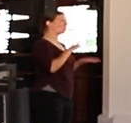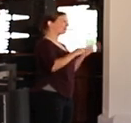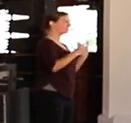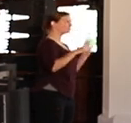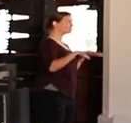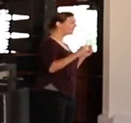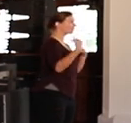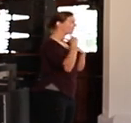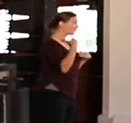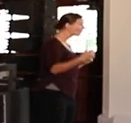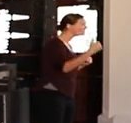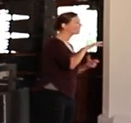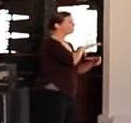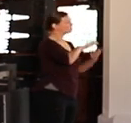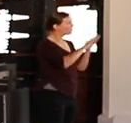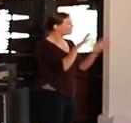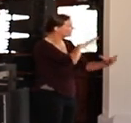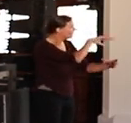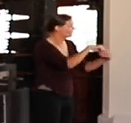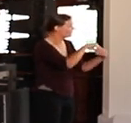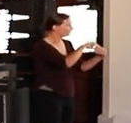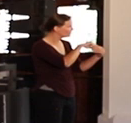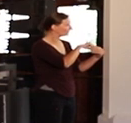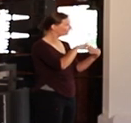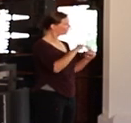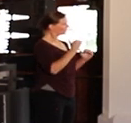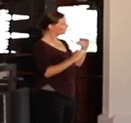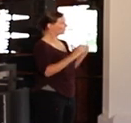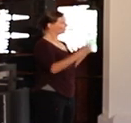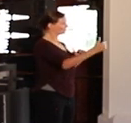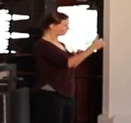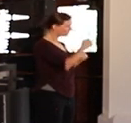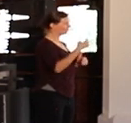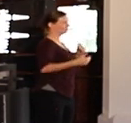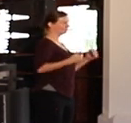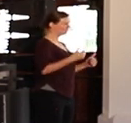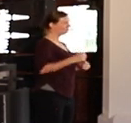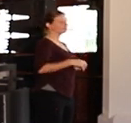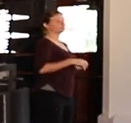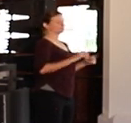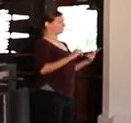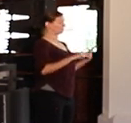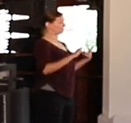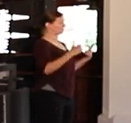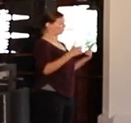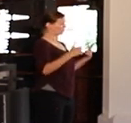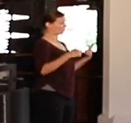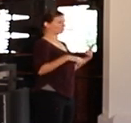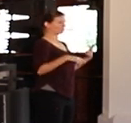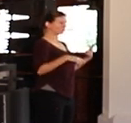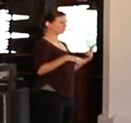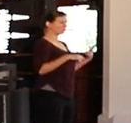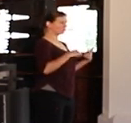involved as much as possible as you can, and pace and balance yourself. Last but not least, the third